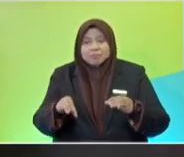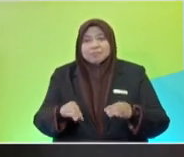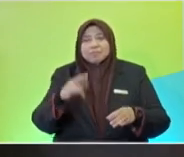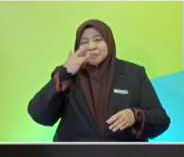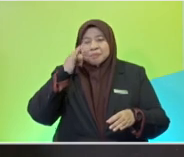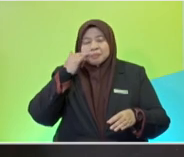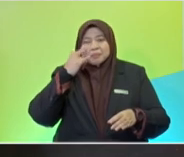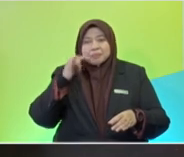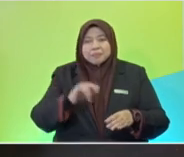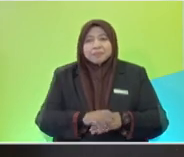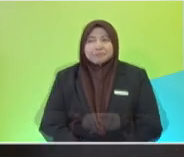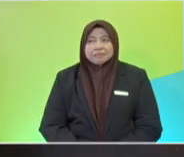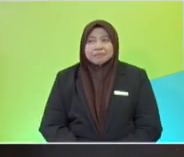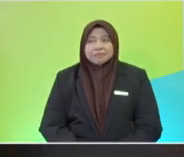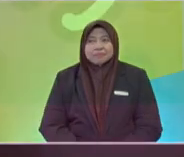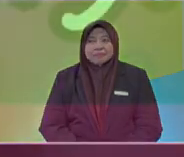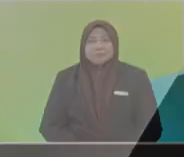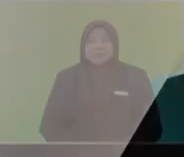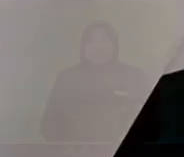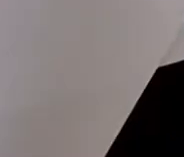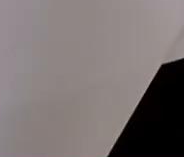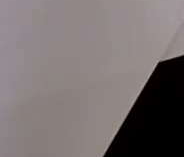this video. All right.